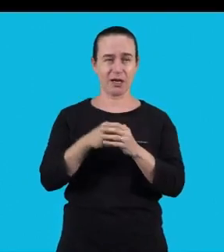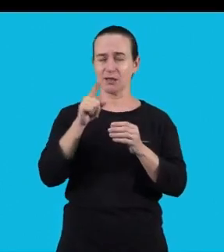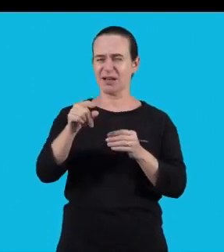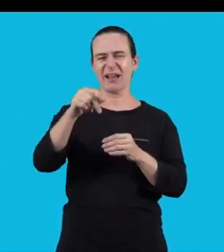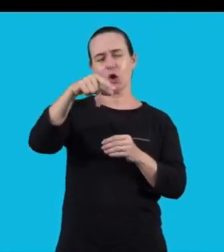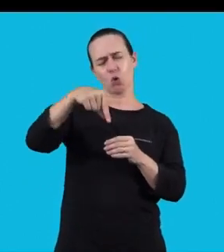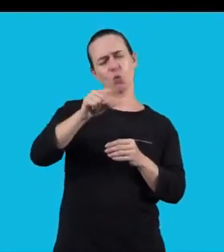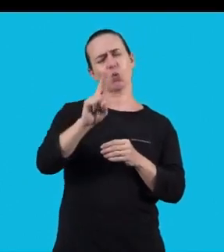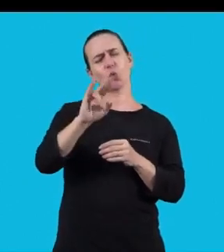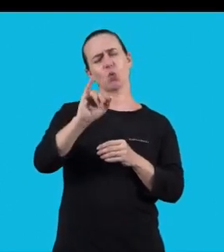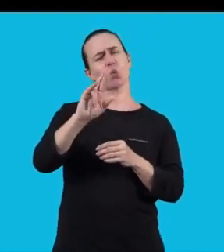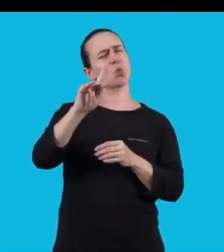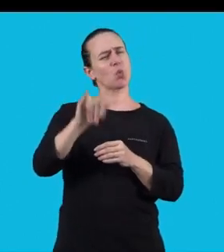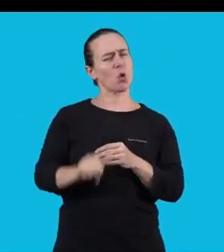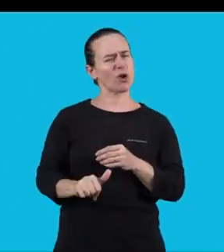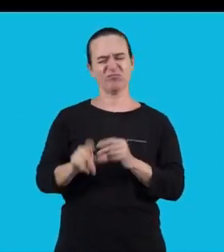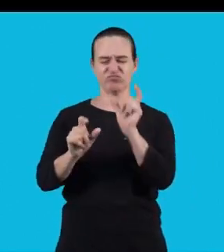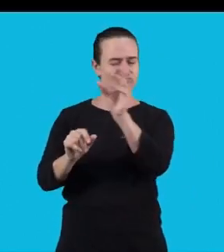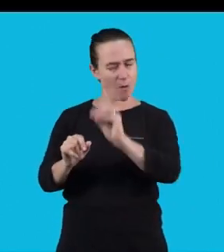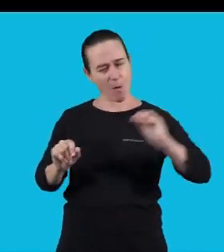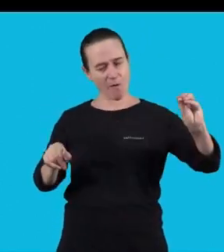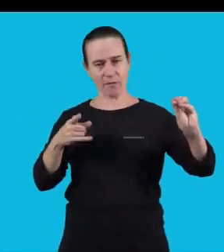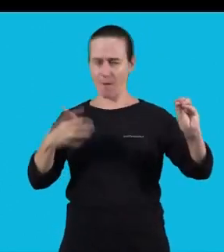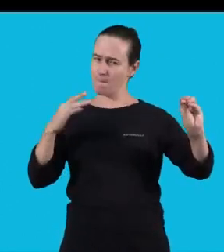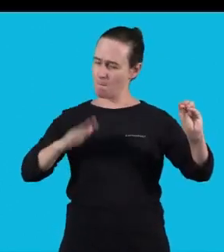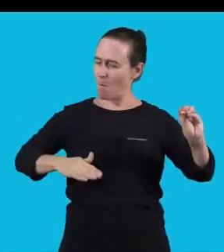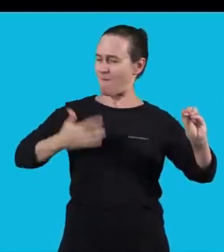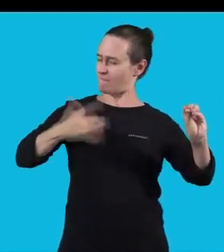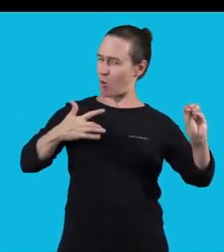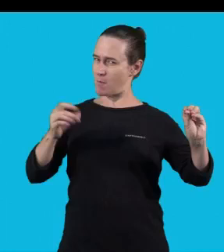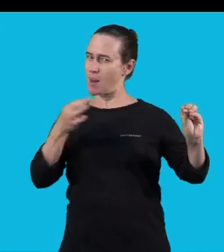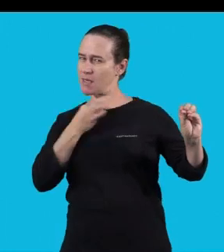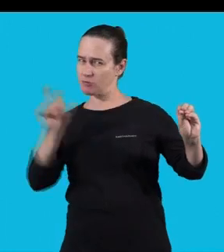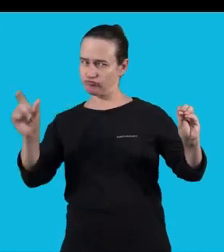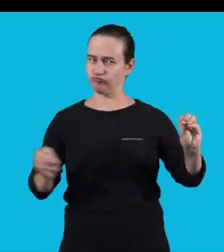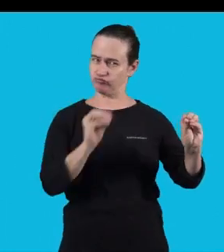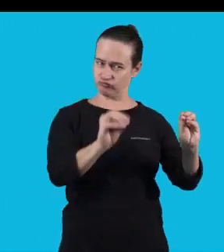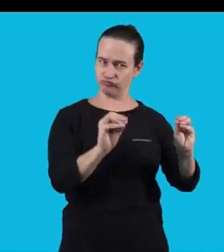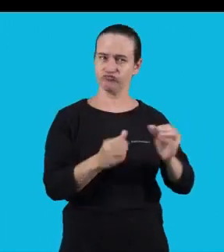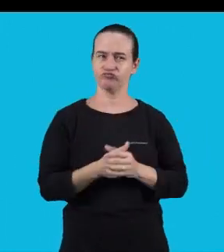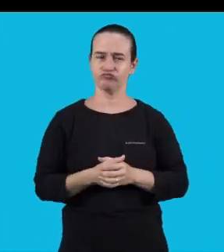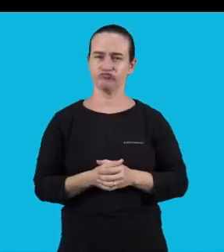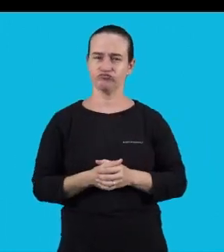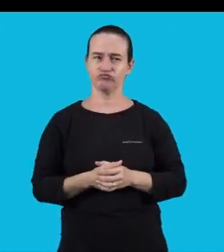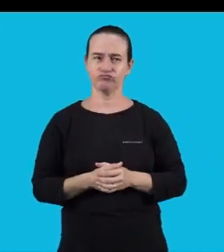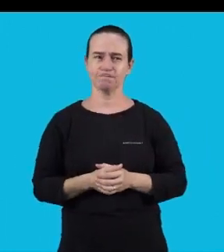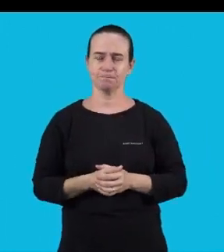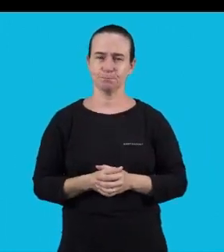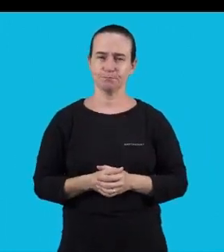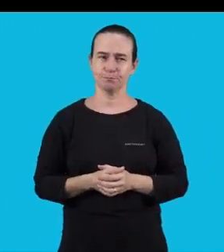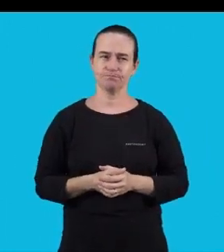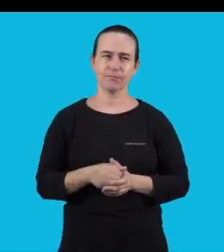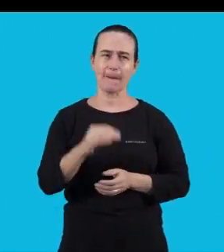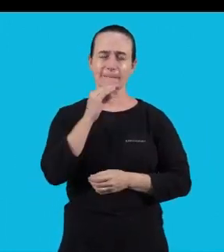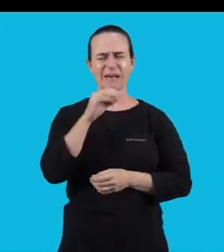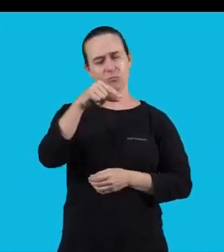the word quirky with a formal English word. That word must then fit into the sentence to replace